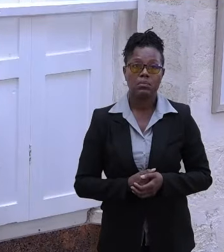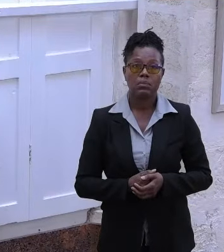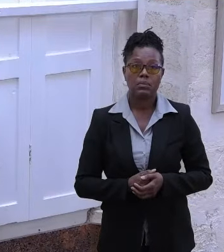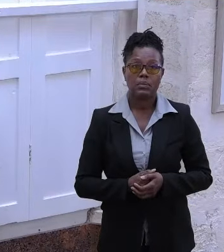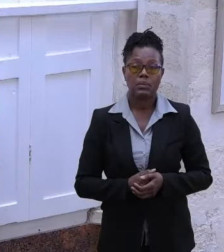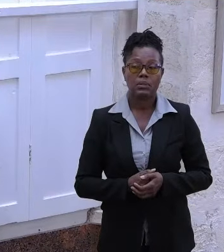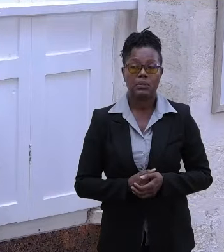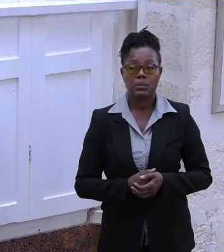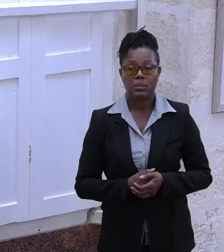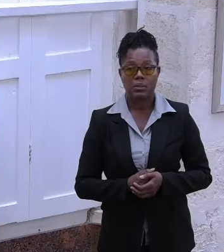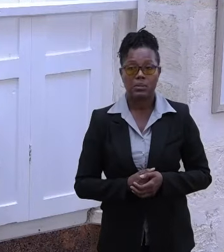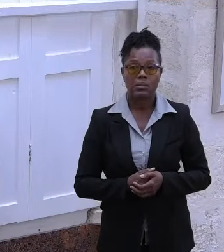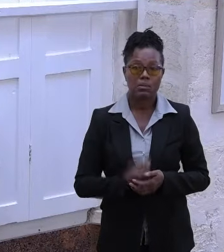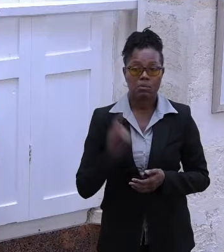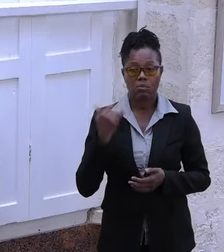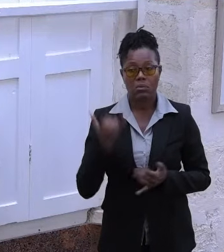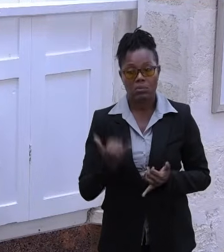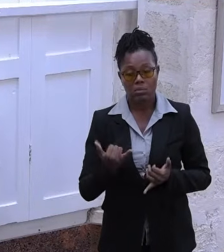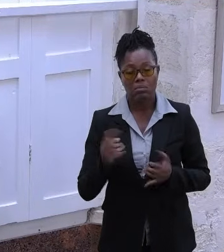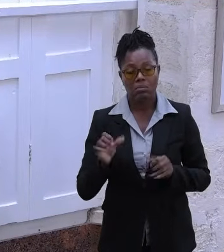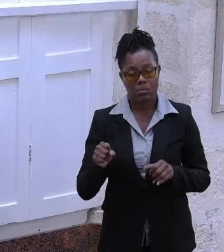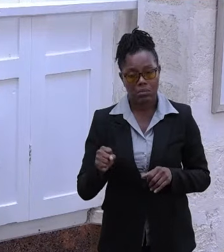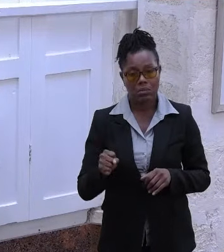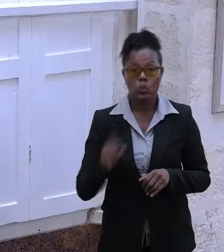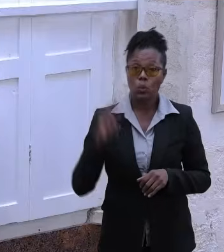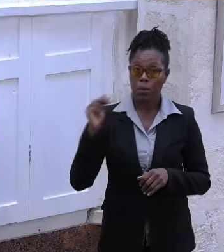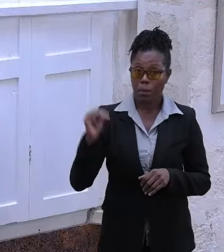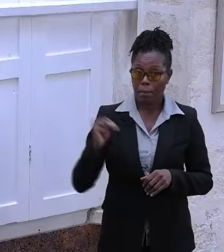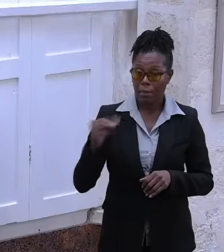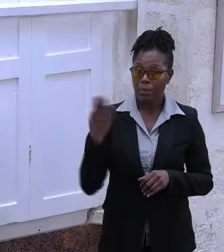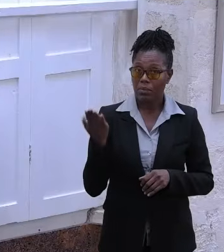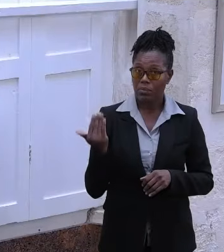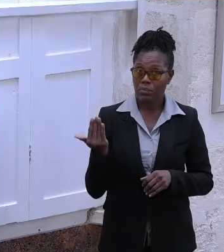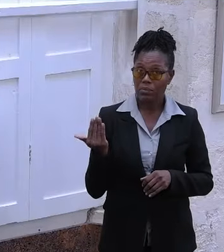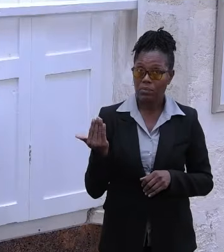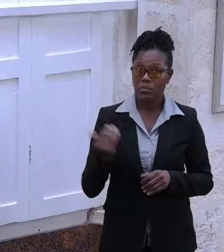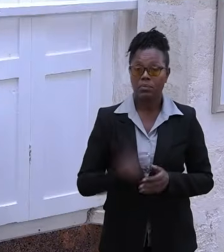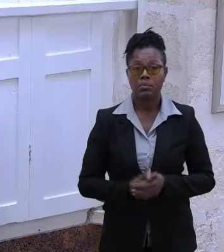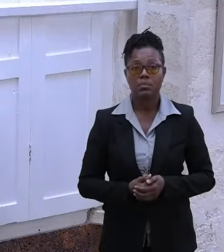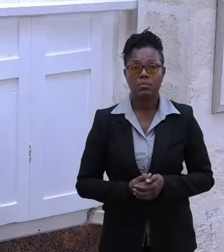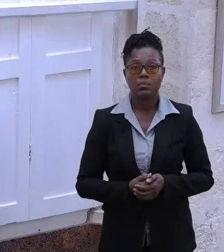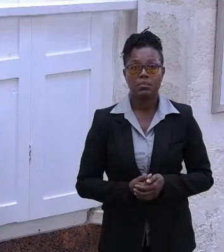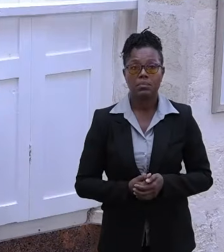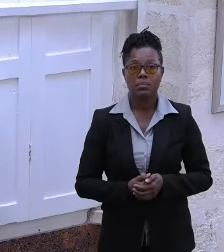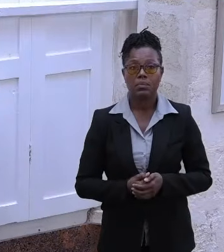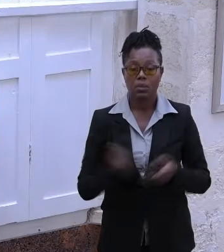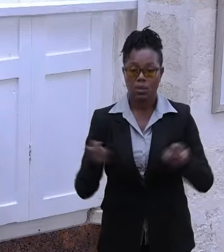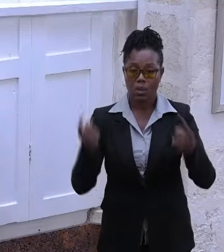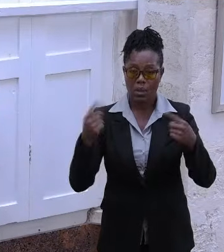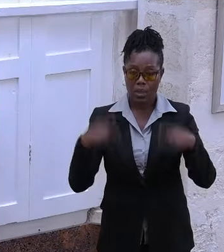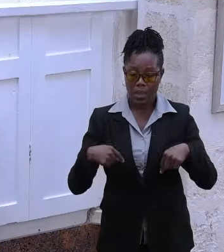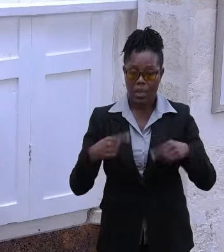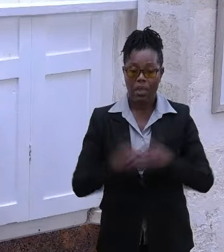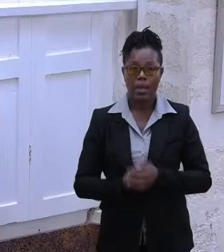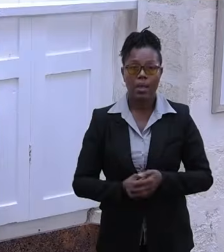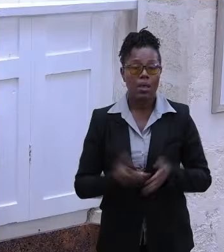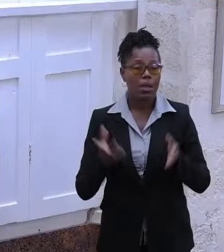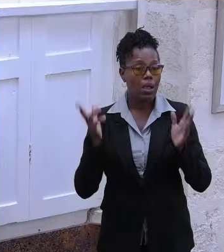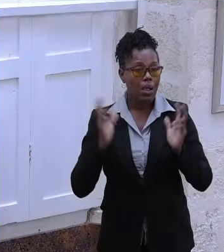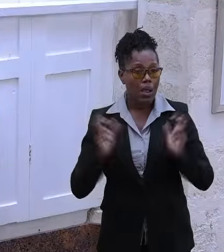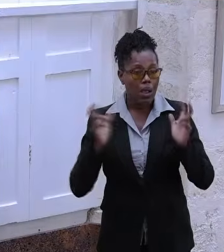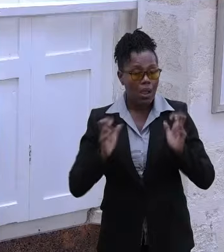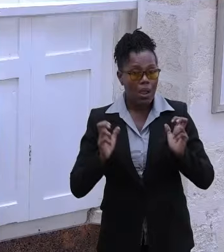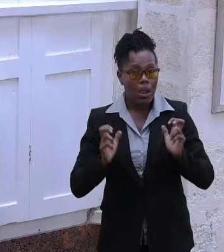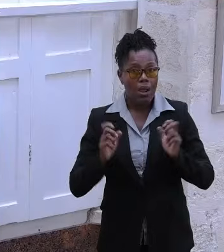Okay. So Monday 15th is it? Where we'll hear the oral submissions, 10